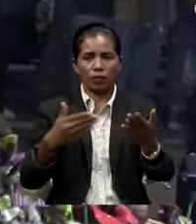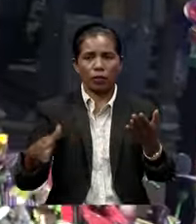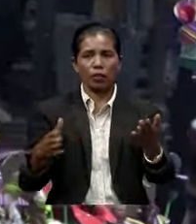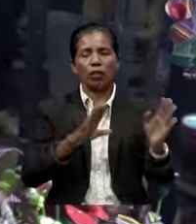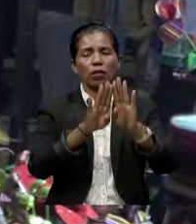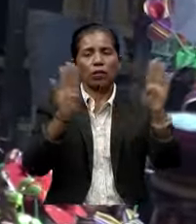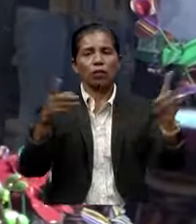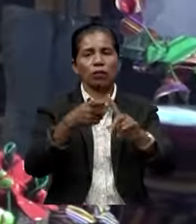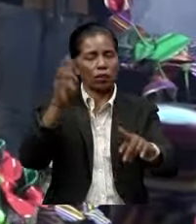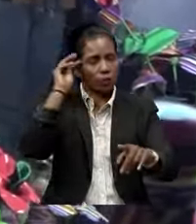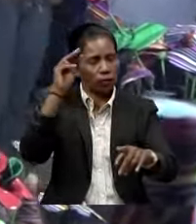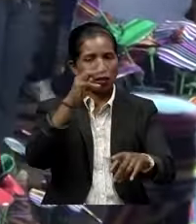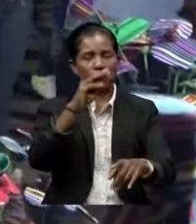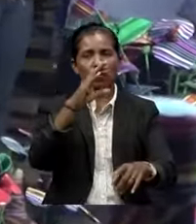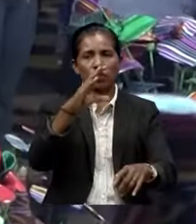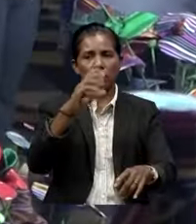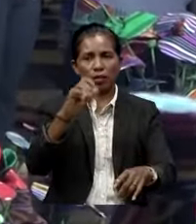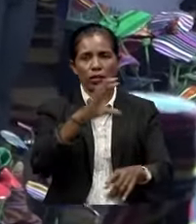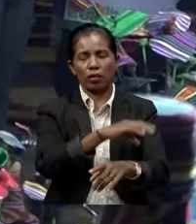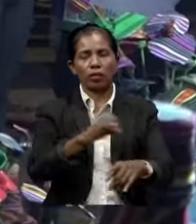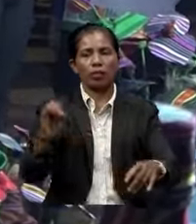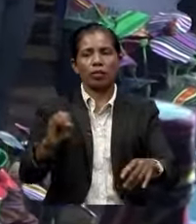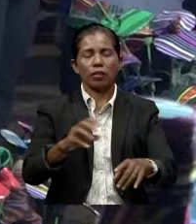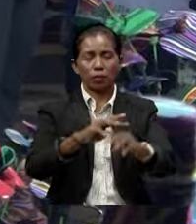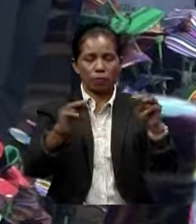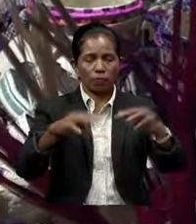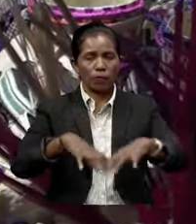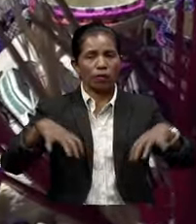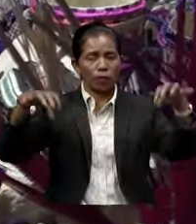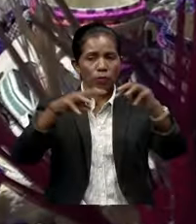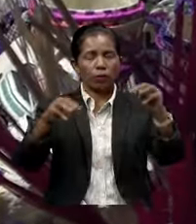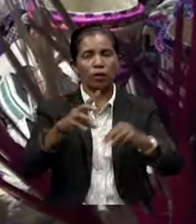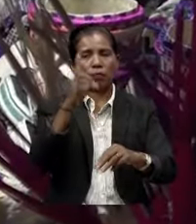Beloque, Rússia, Ministério do Comércio e Indústria e a Estádio Municipal dele, quarta, né,